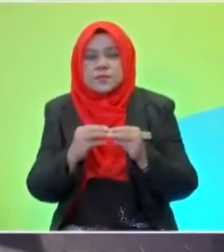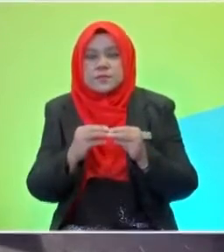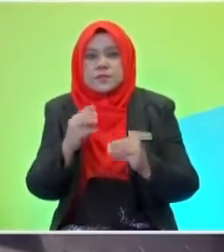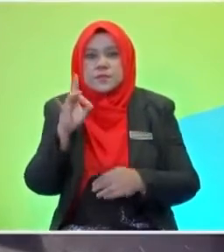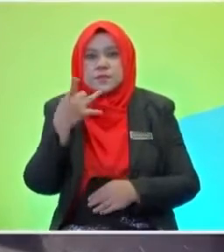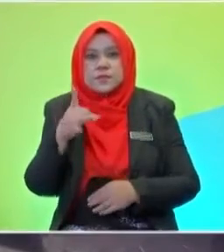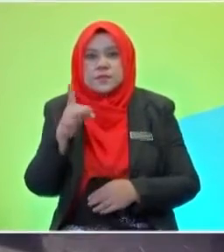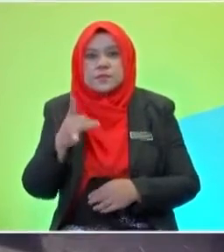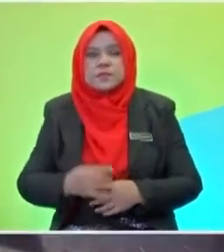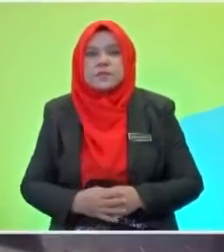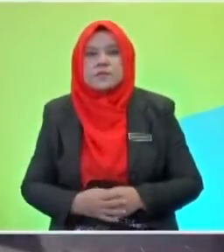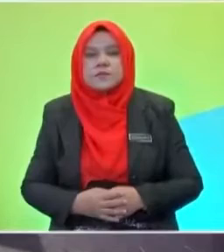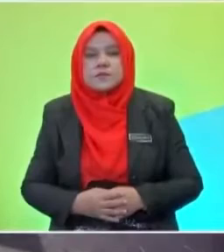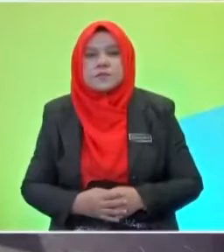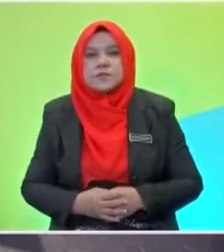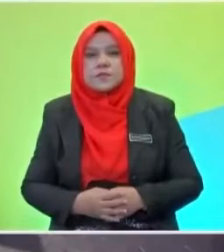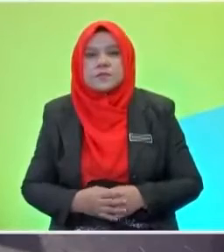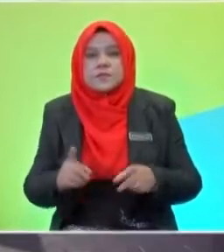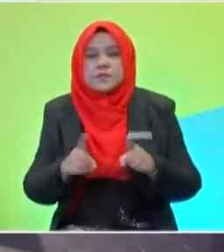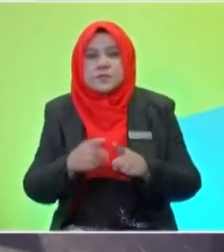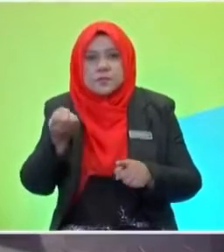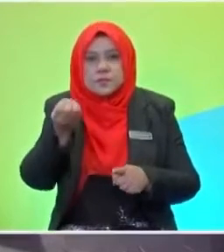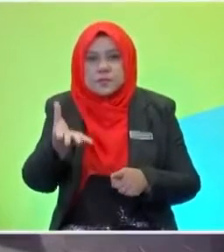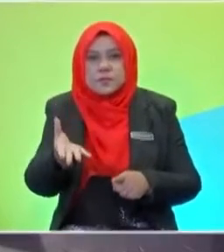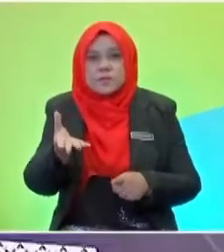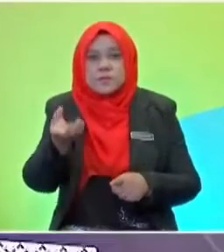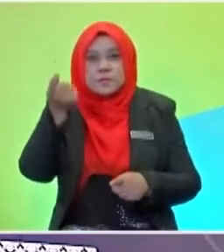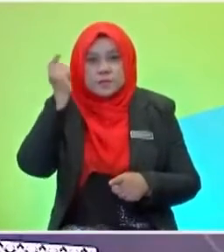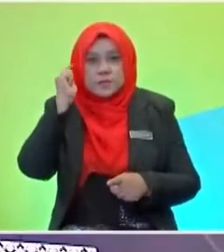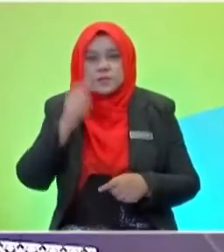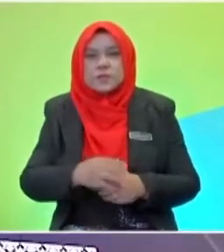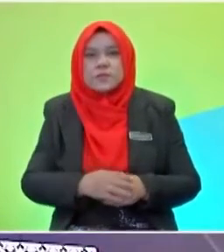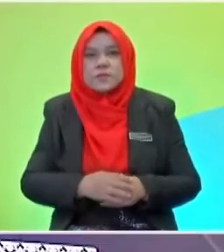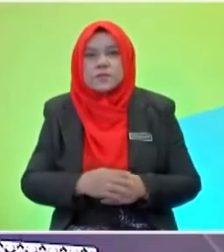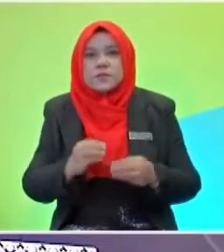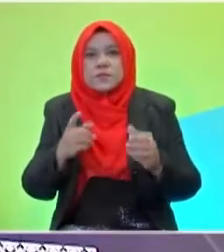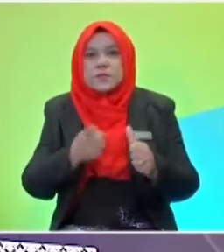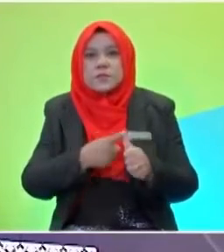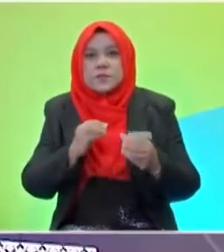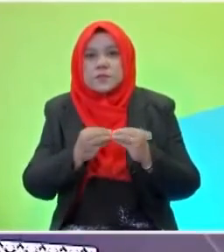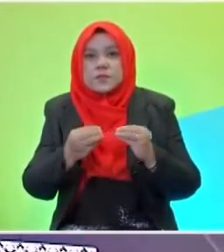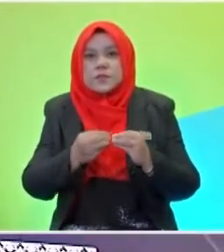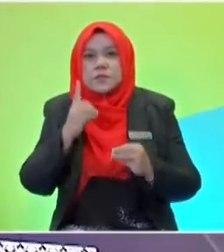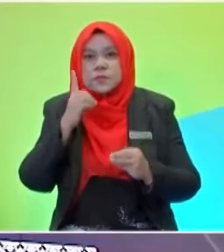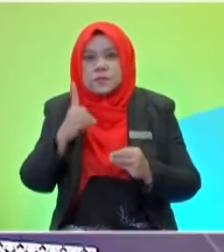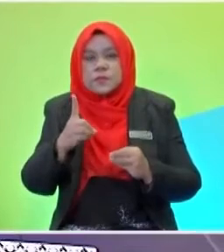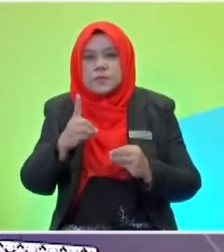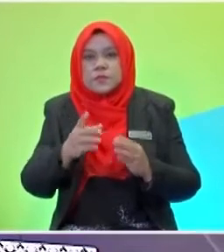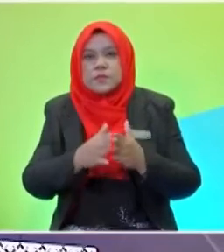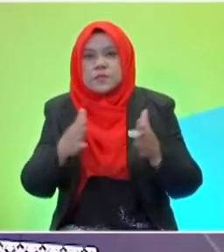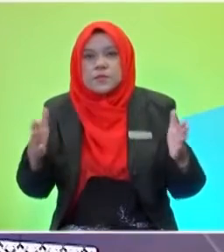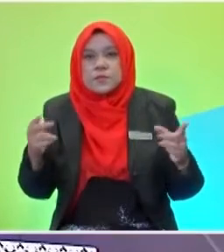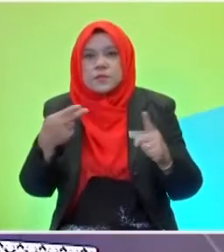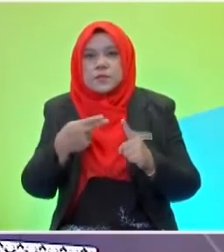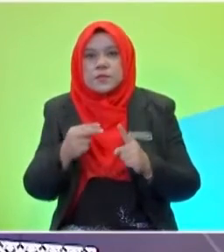18. 18. So, as I told you just now, in division, the first number is the biggest number. To find the second